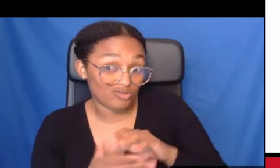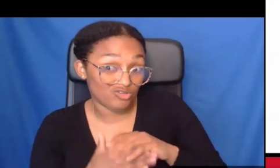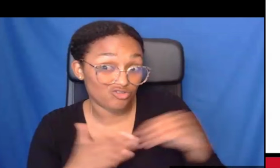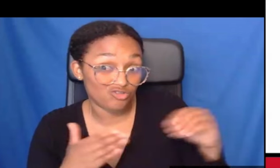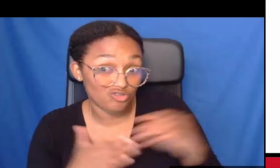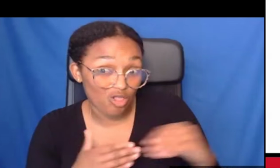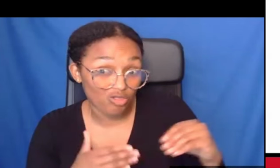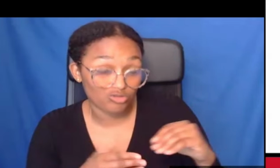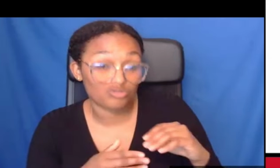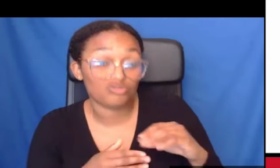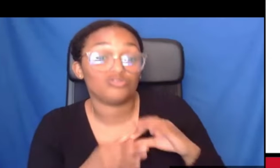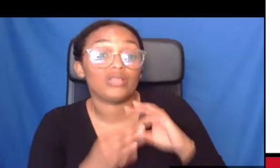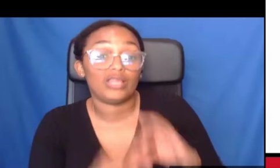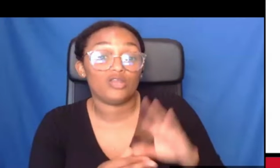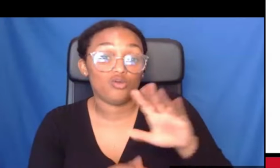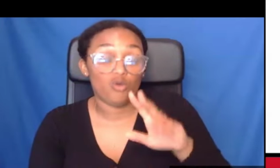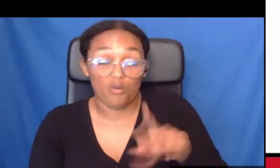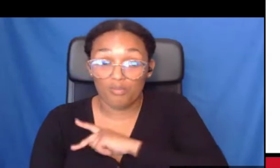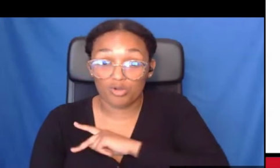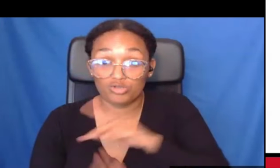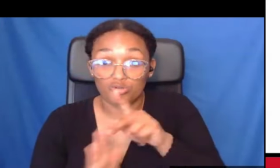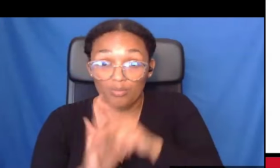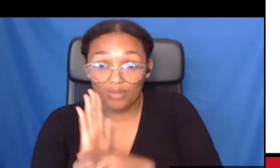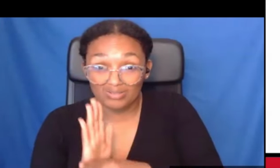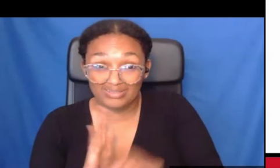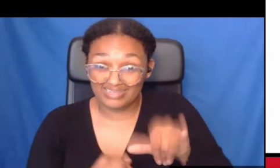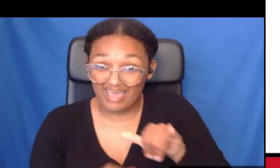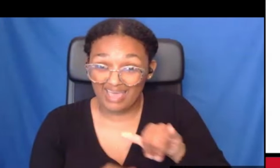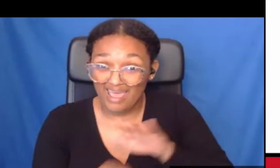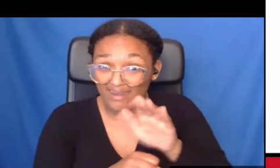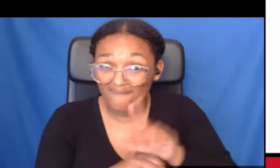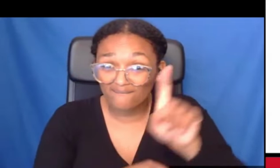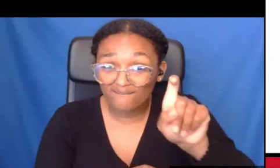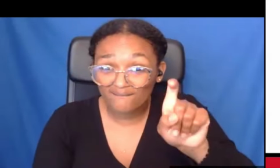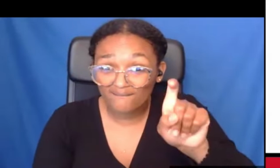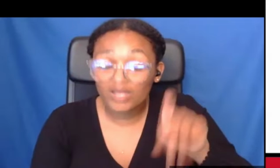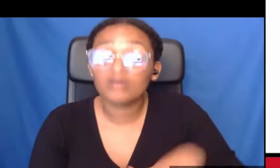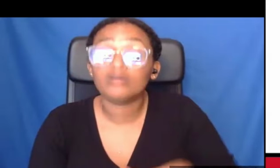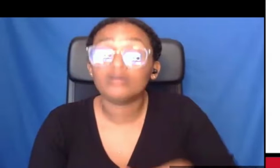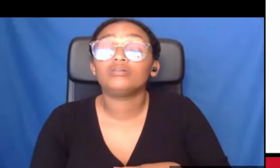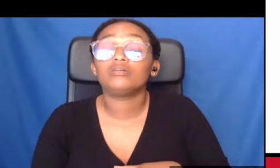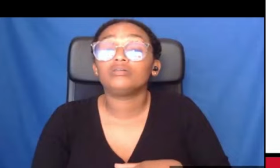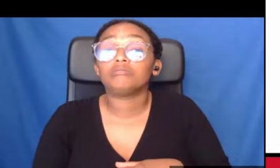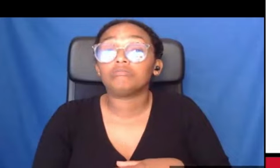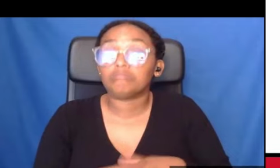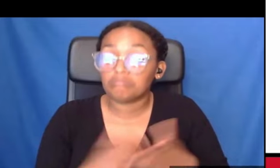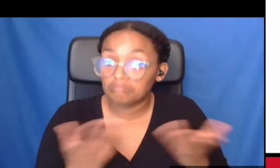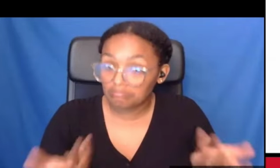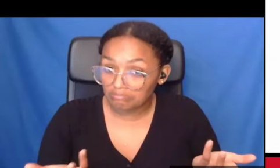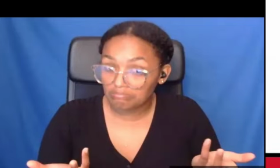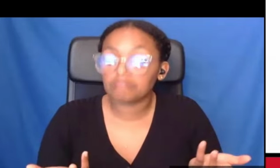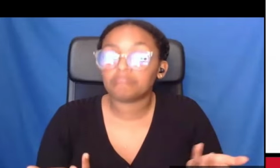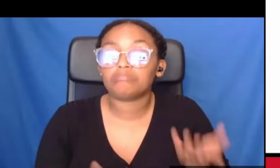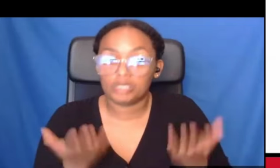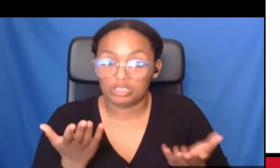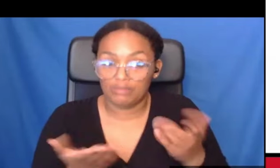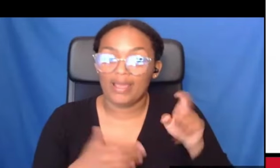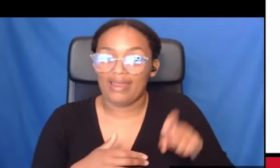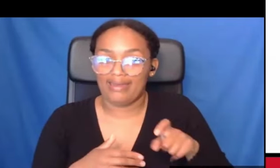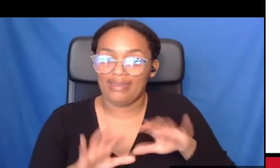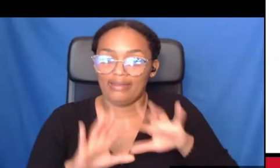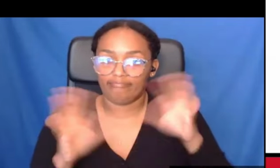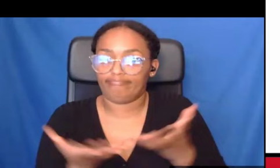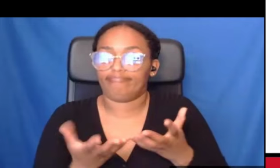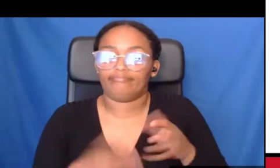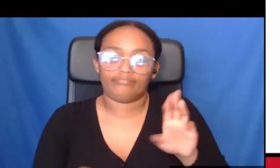personal policy not be enough, and theoretically you would need that umbrella policy for a